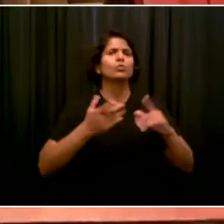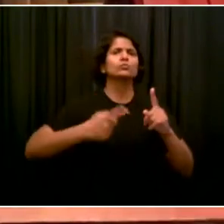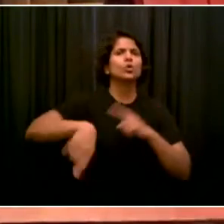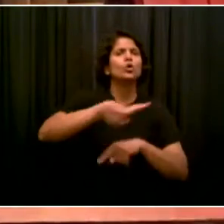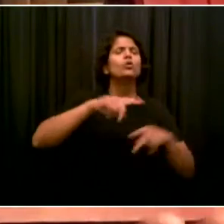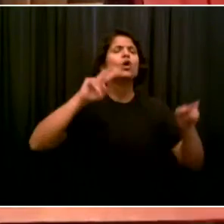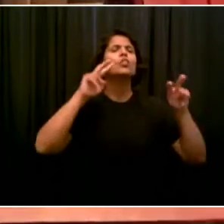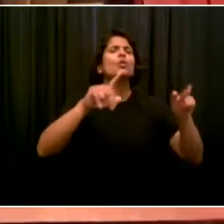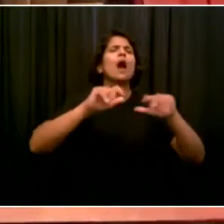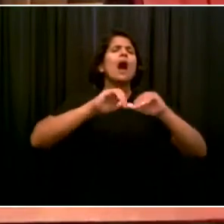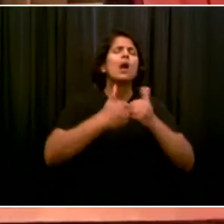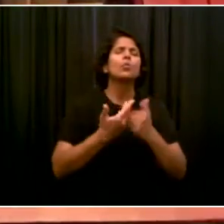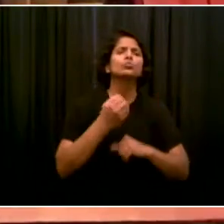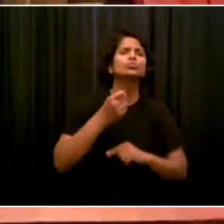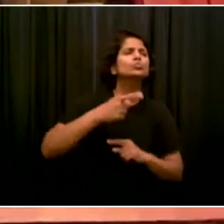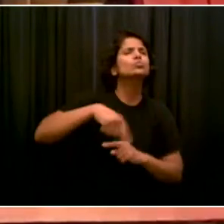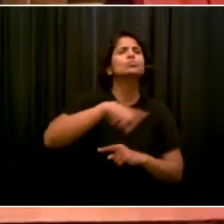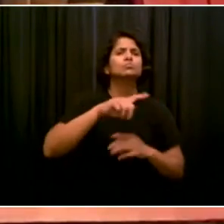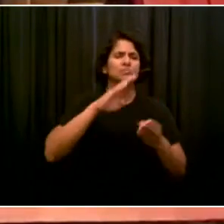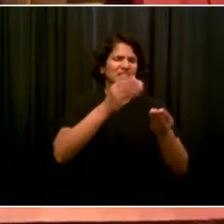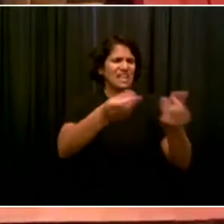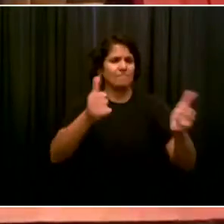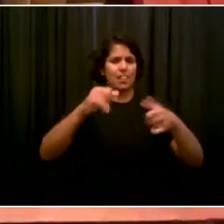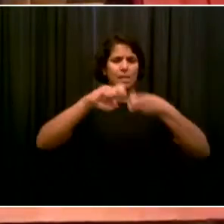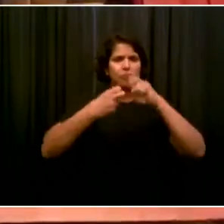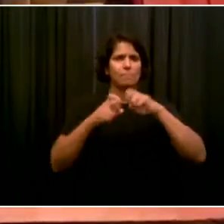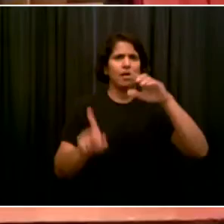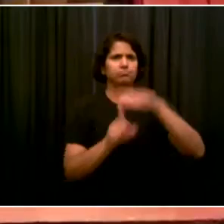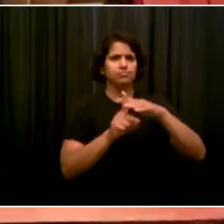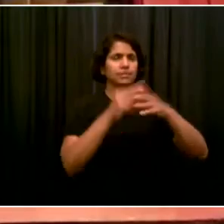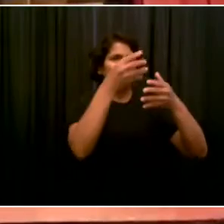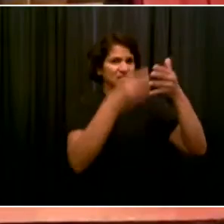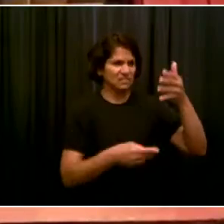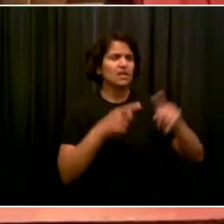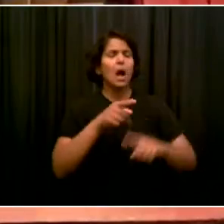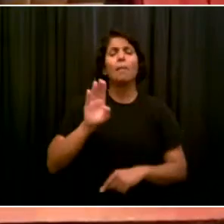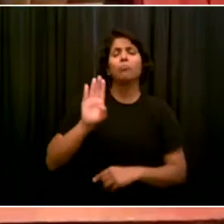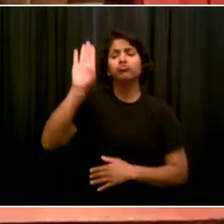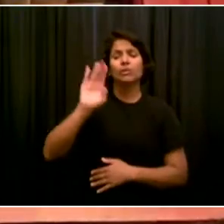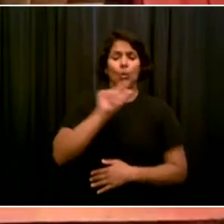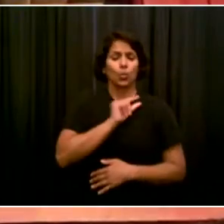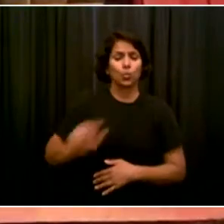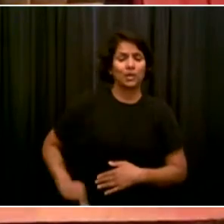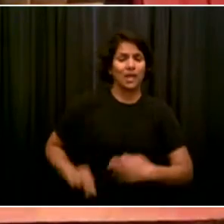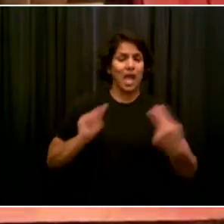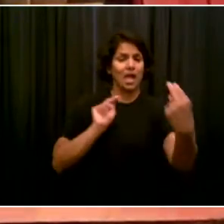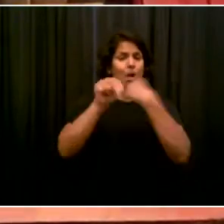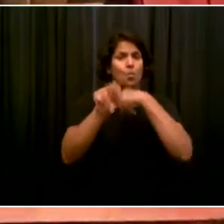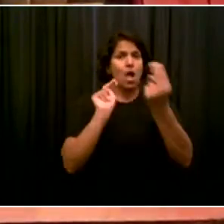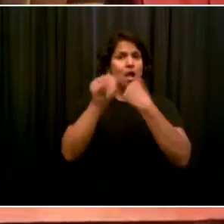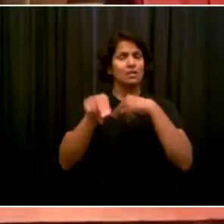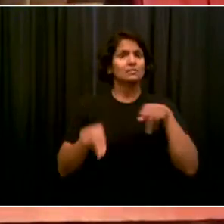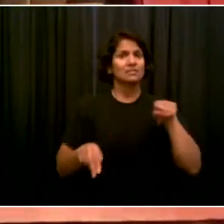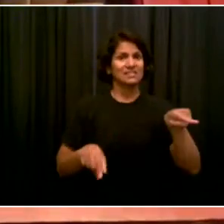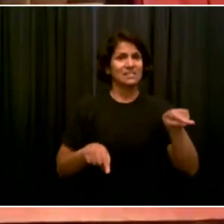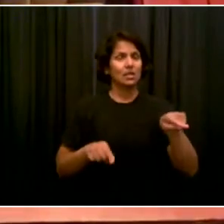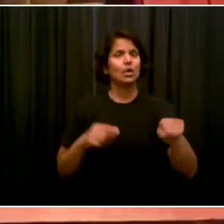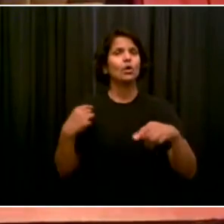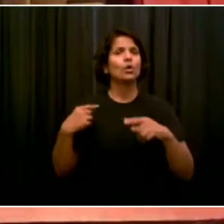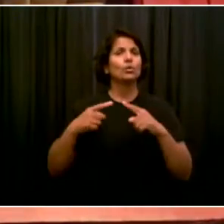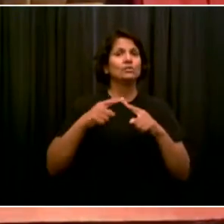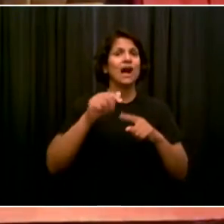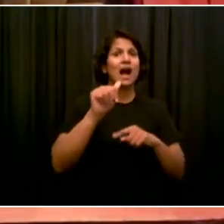corridor of the BQE from Bay Ridge to Astoria is, I think, is going to be essential. And